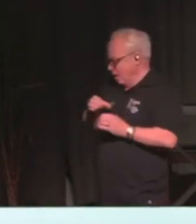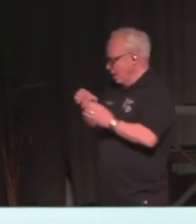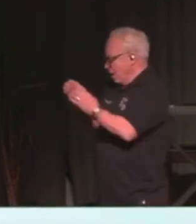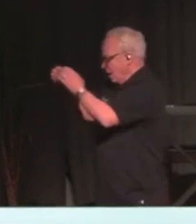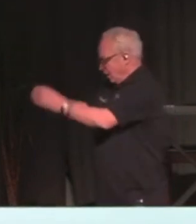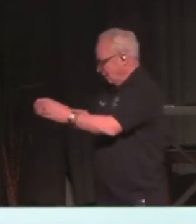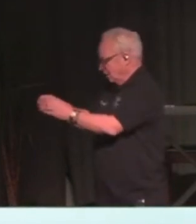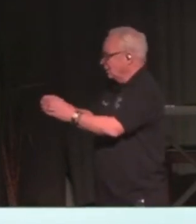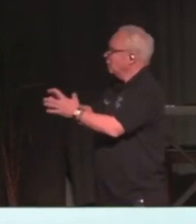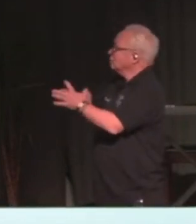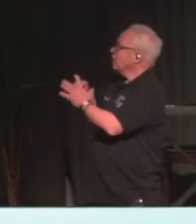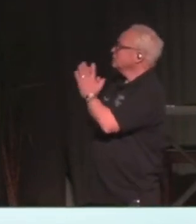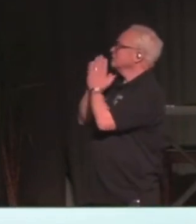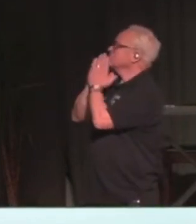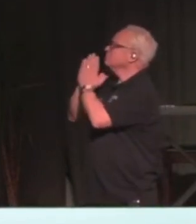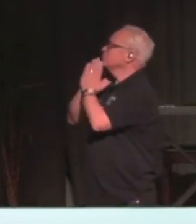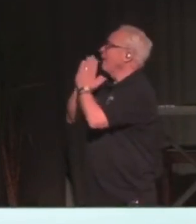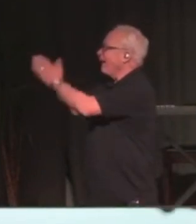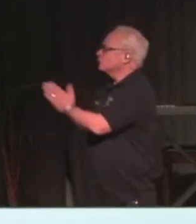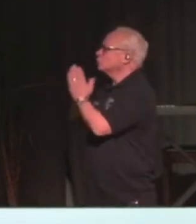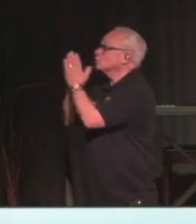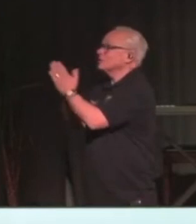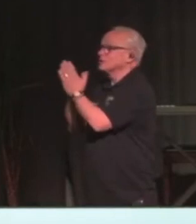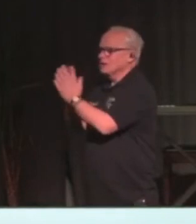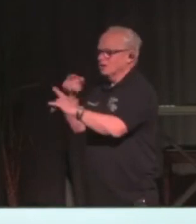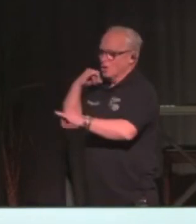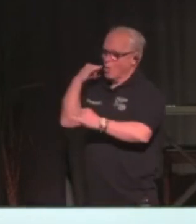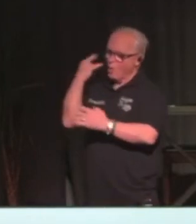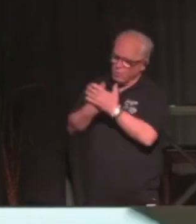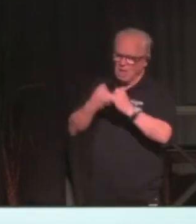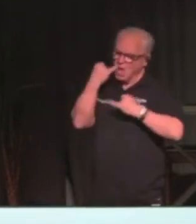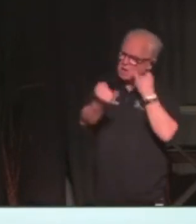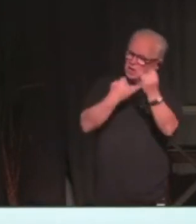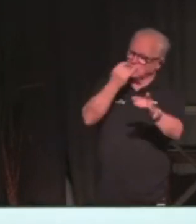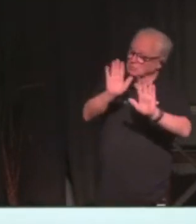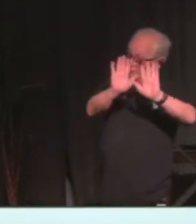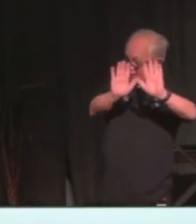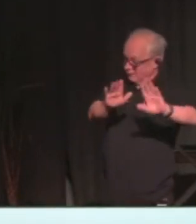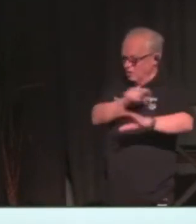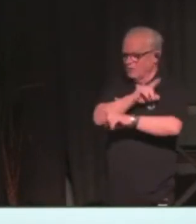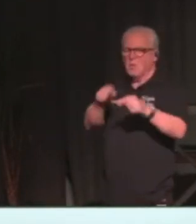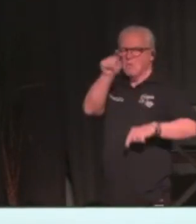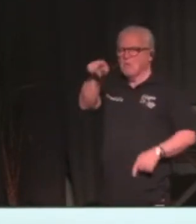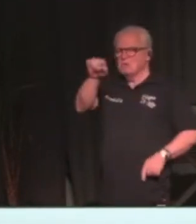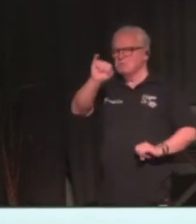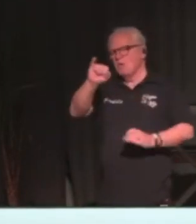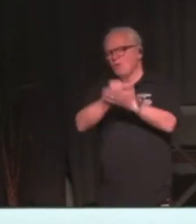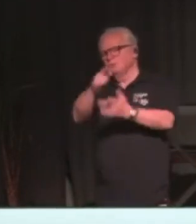It takes me to a place of intercession and no accusation. No longer finger pointing at one another.